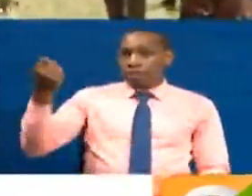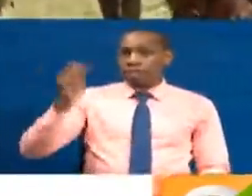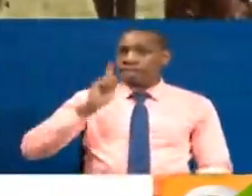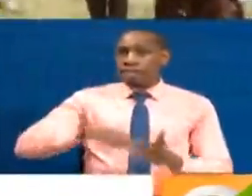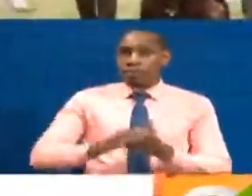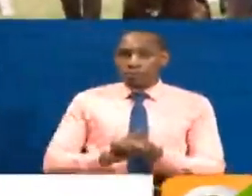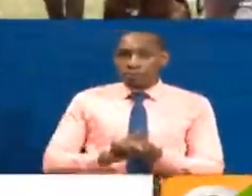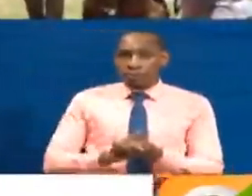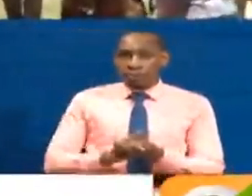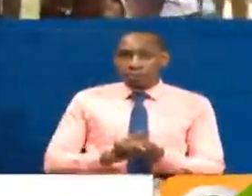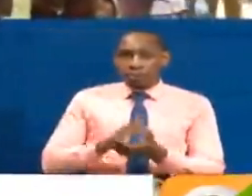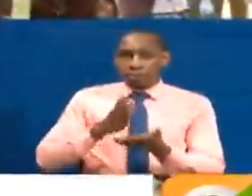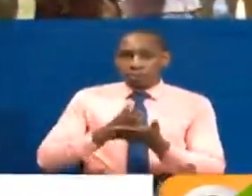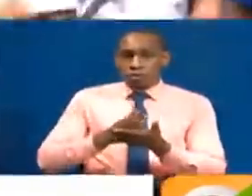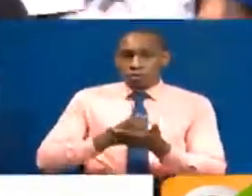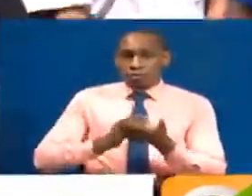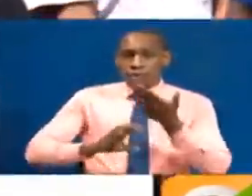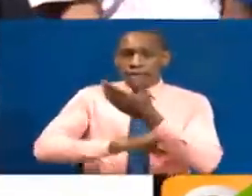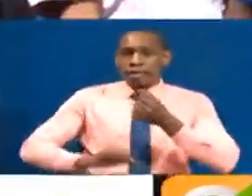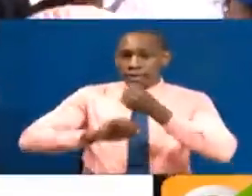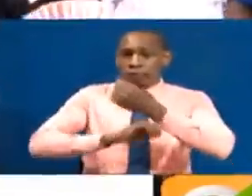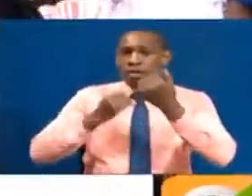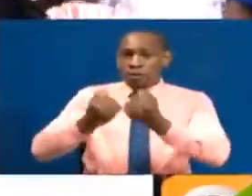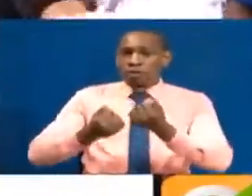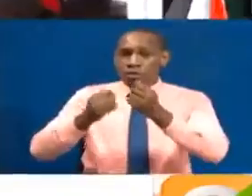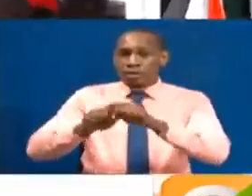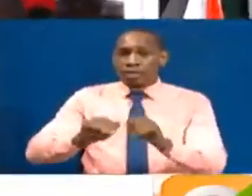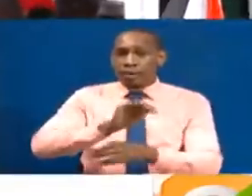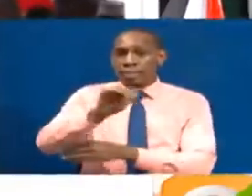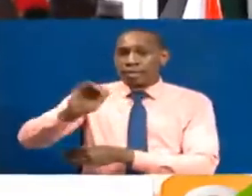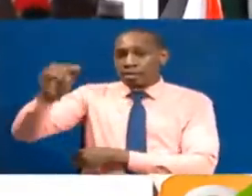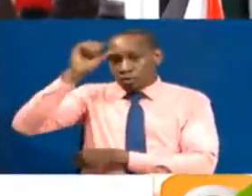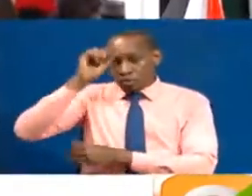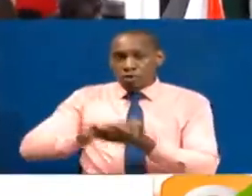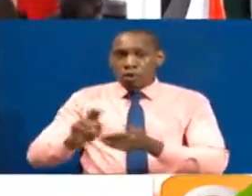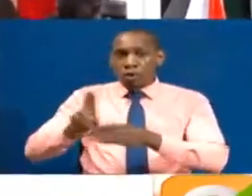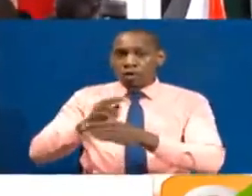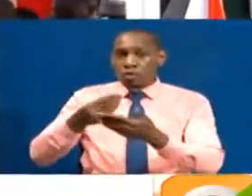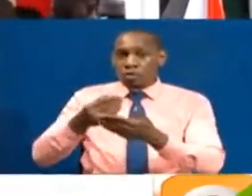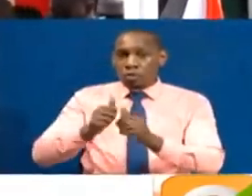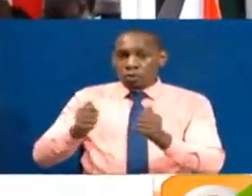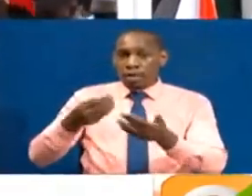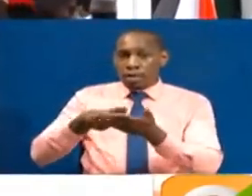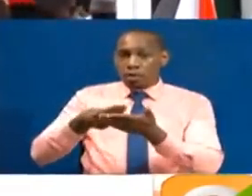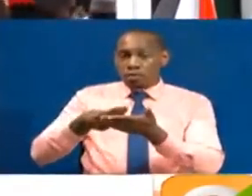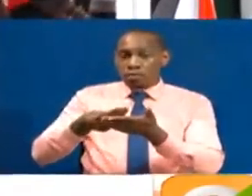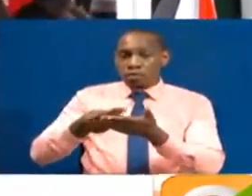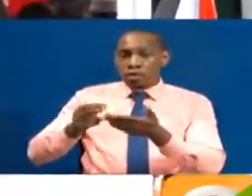he has placed the country on a strong foundation and called on the county governments to prudently use allocated